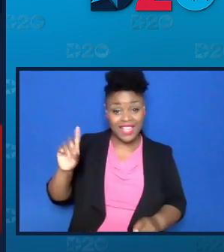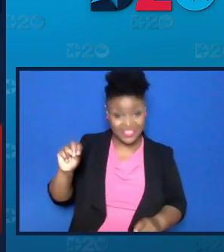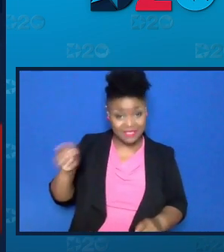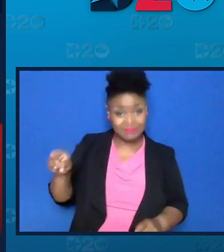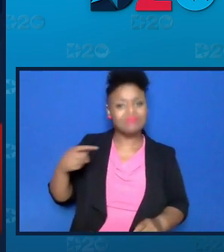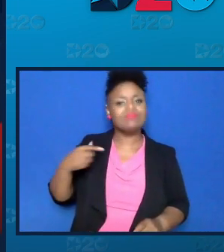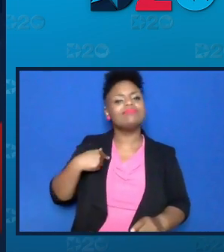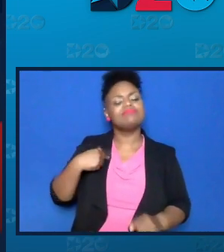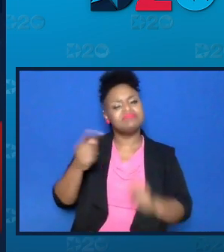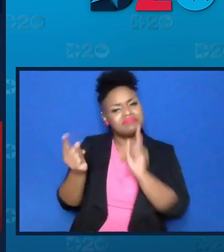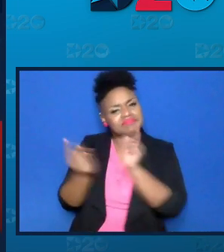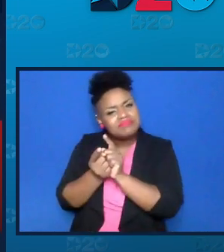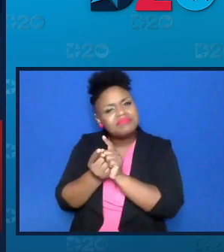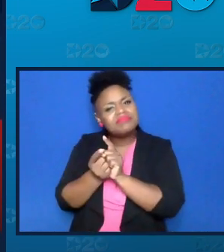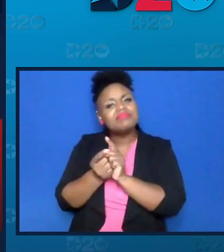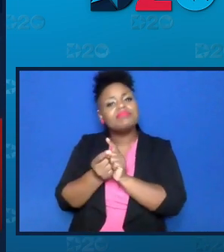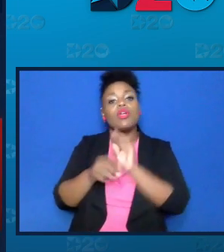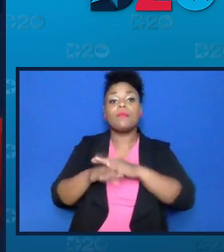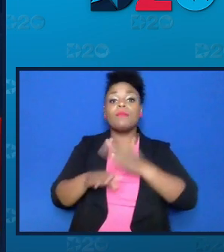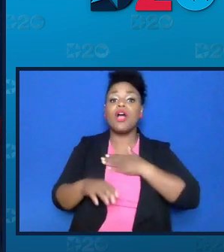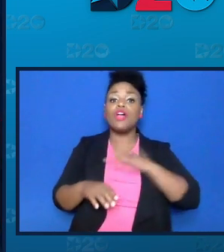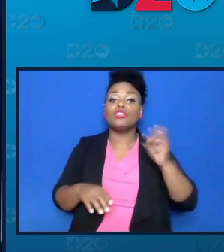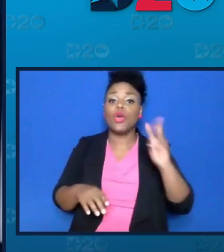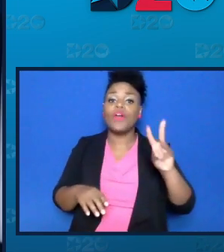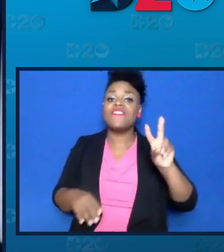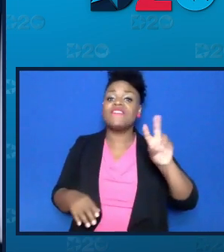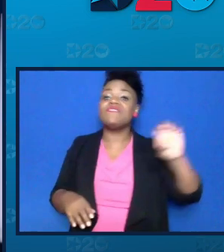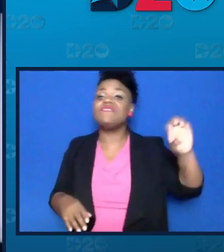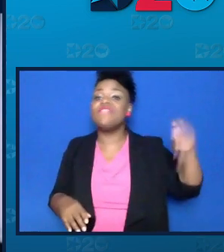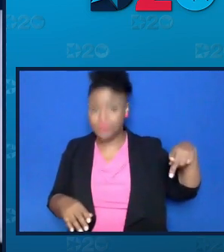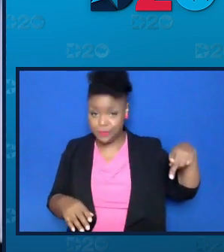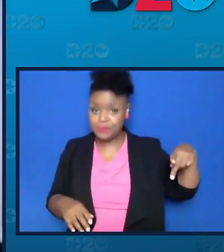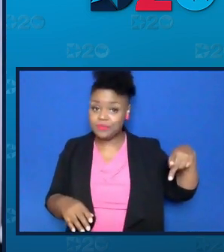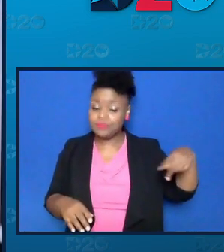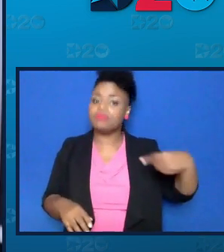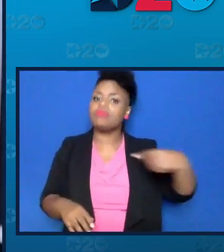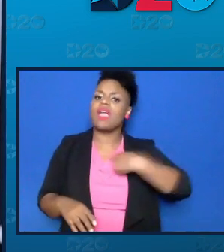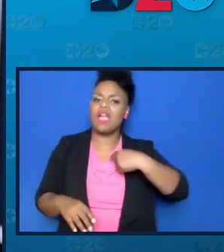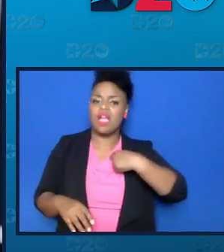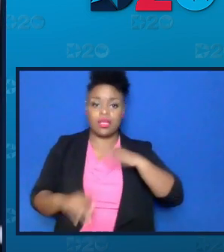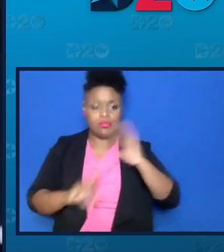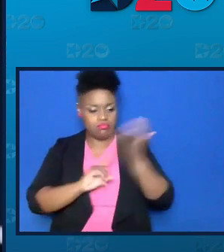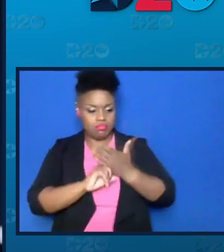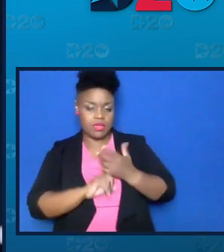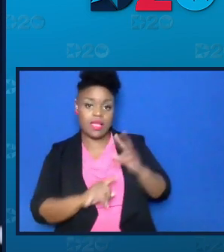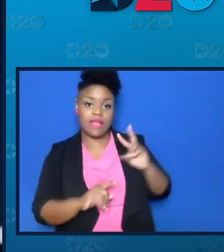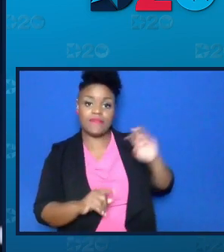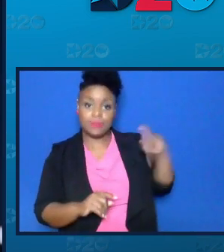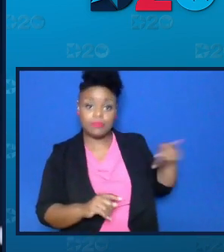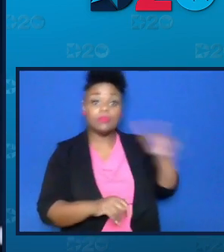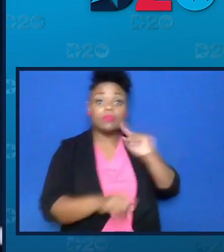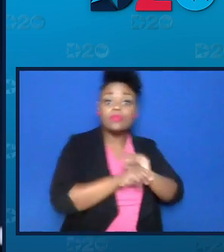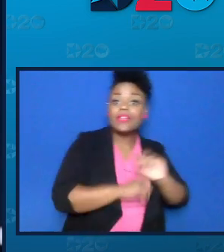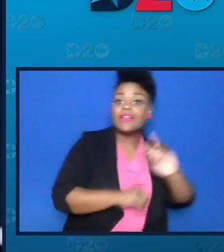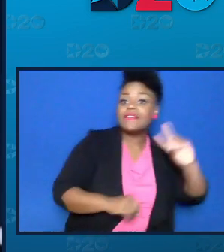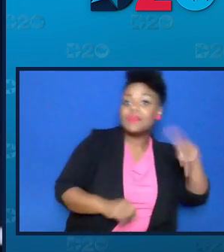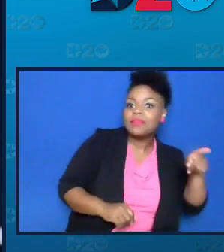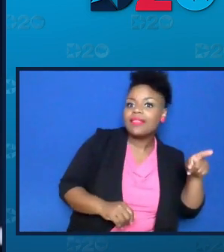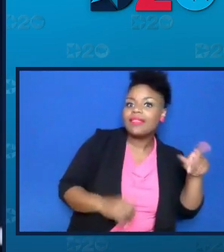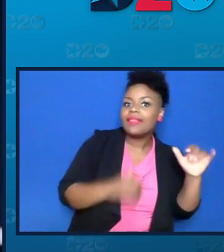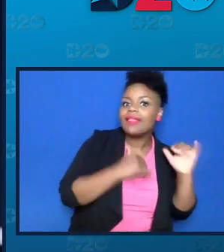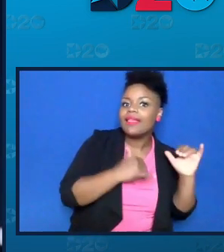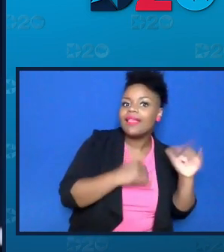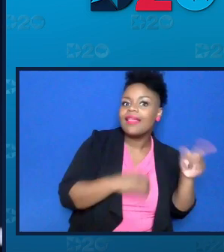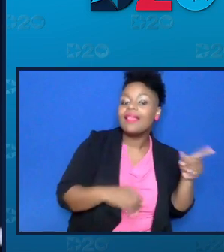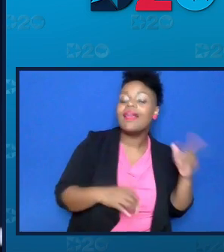we hit it off immediately. Soon after, I was asked to be on the cover of a magazine. Remember those? And I was